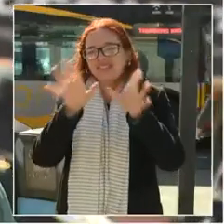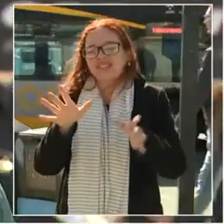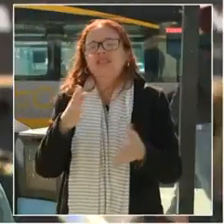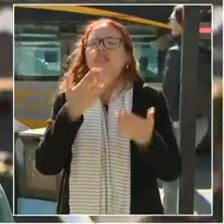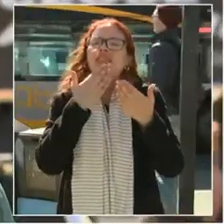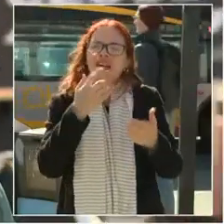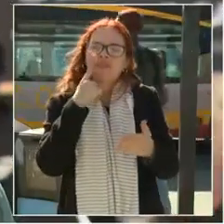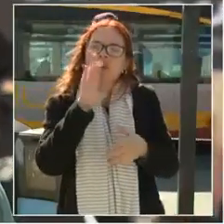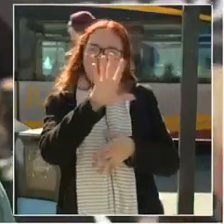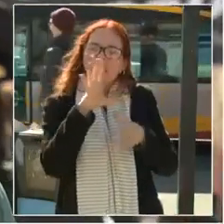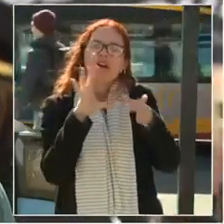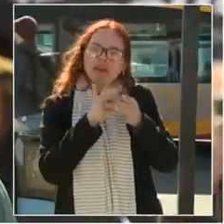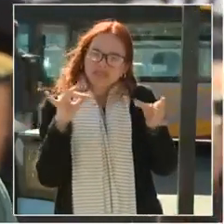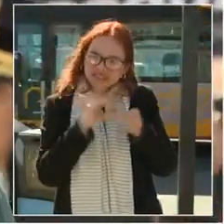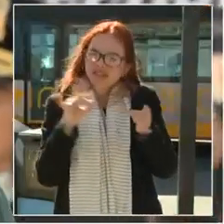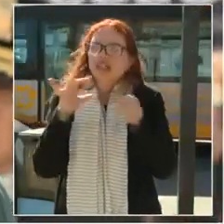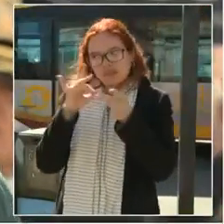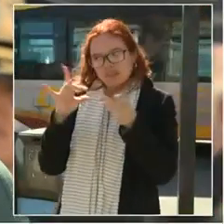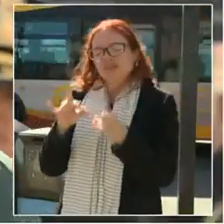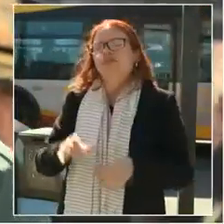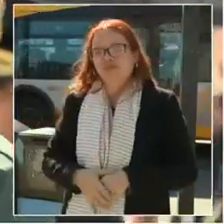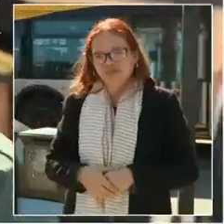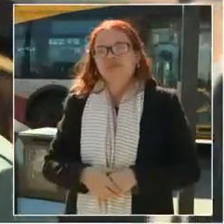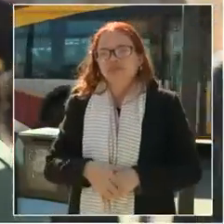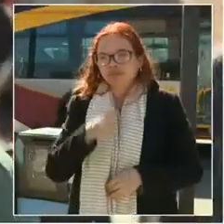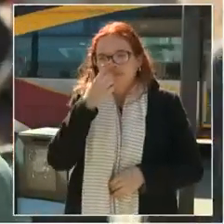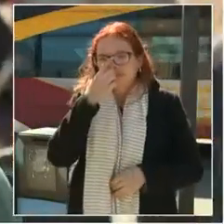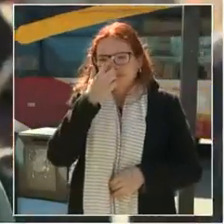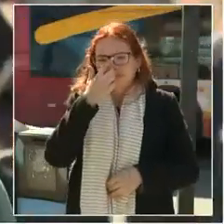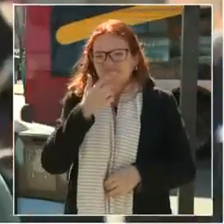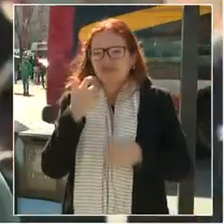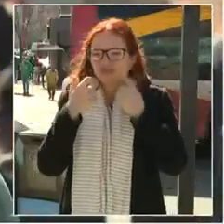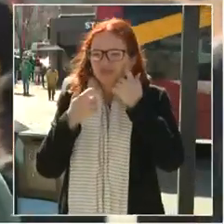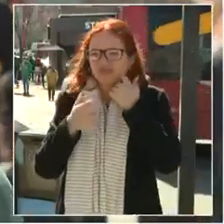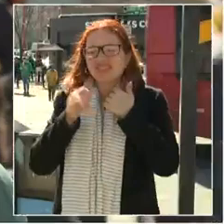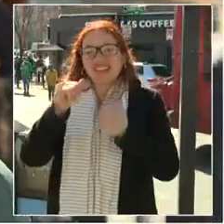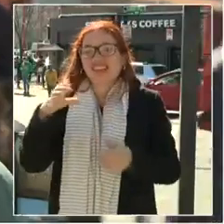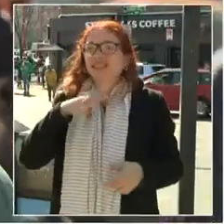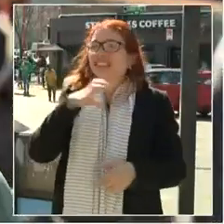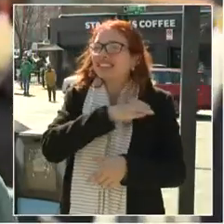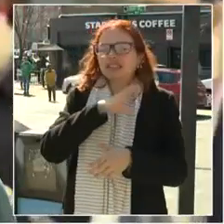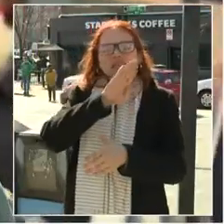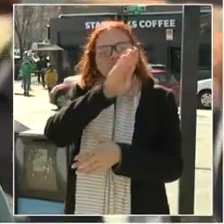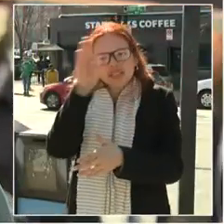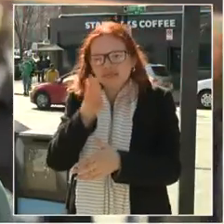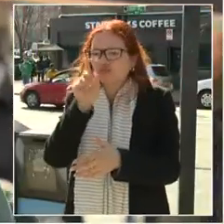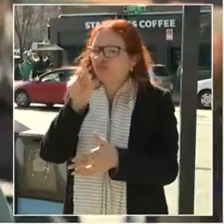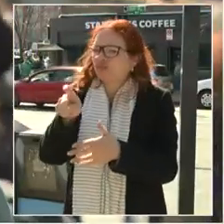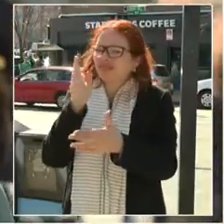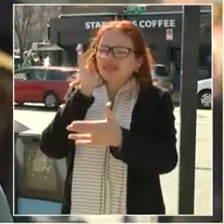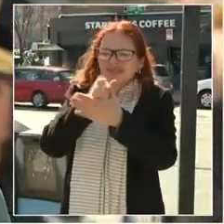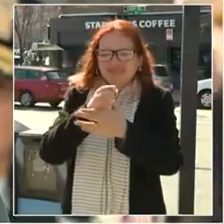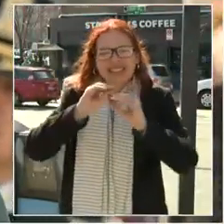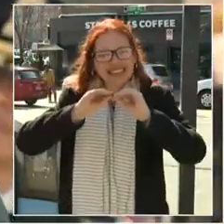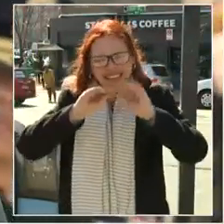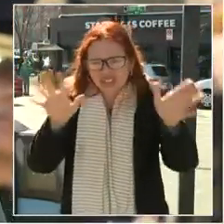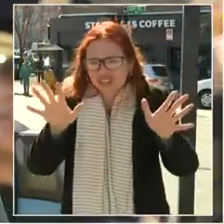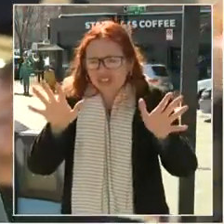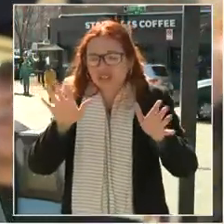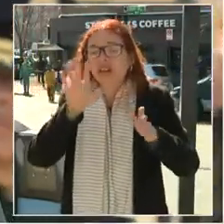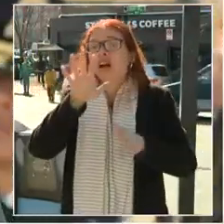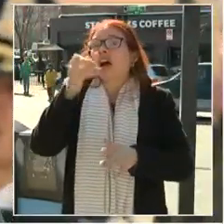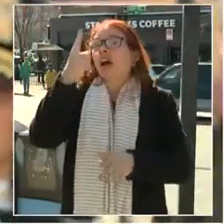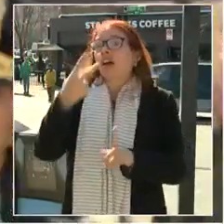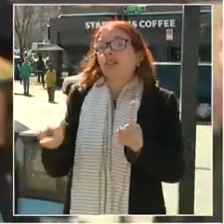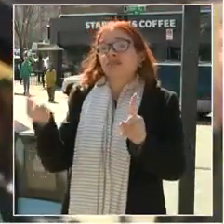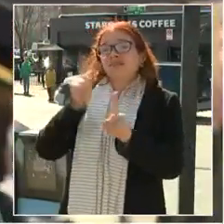comments. And what you said, we never want the Congress to interfere. I want to be clear about where I am. But I do